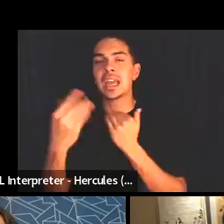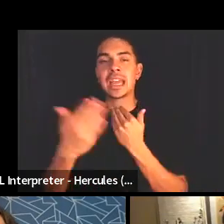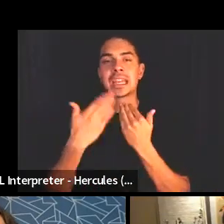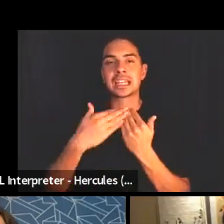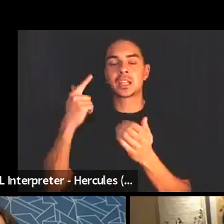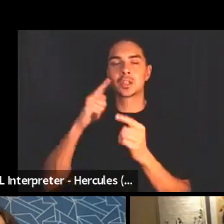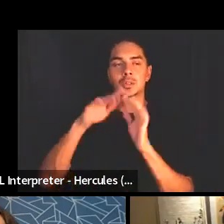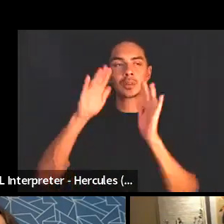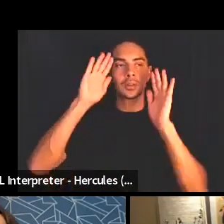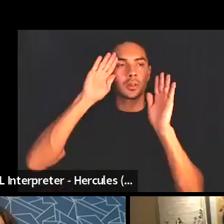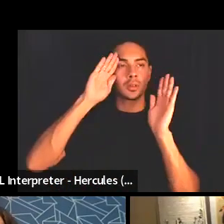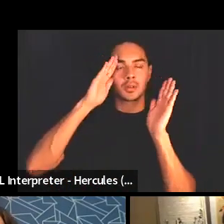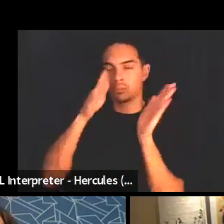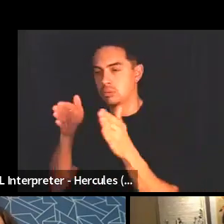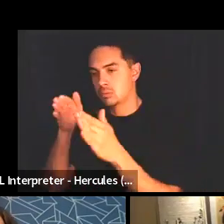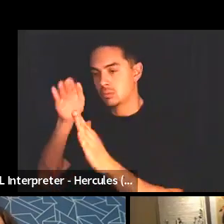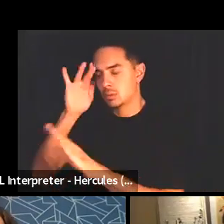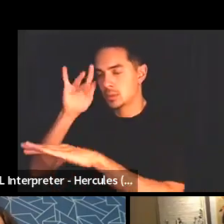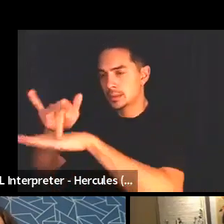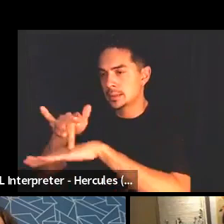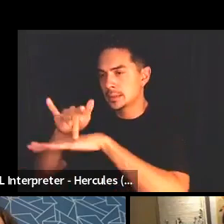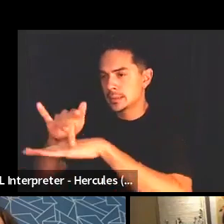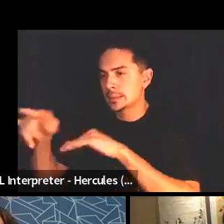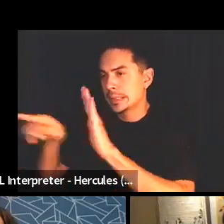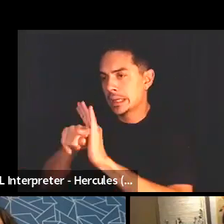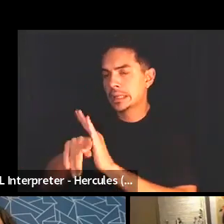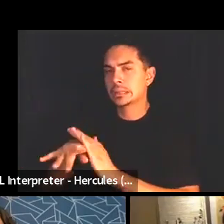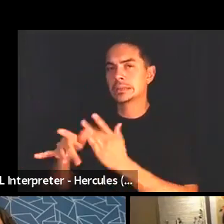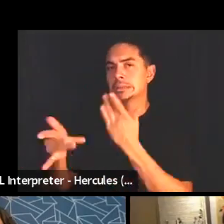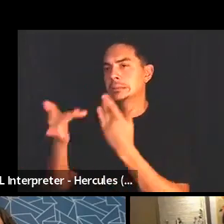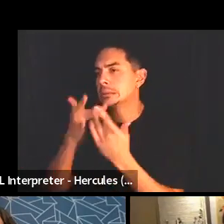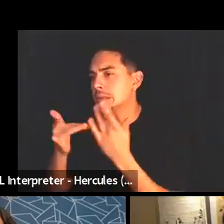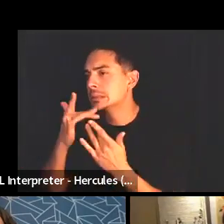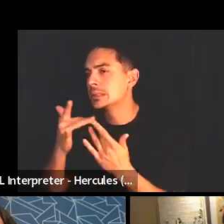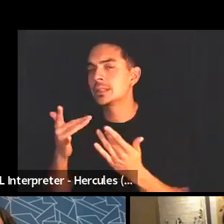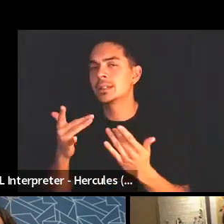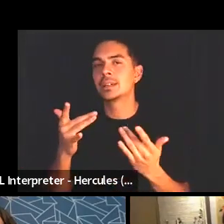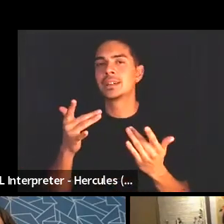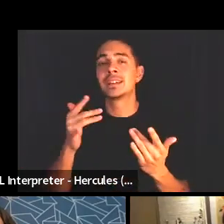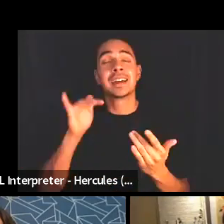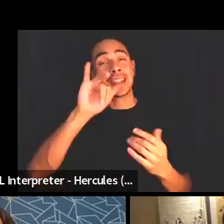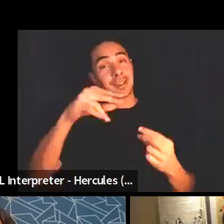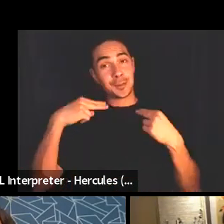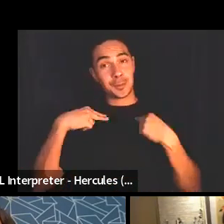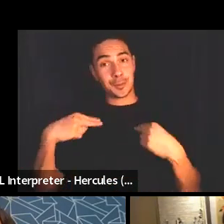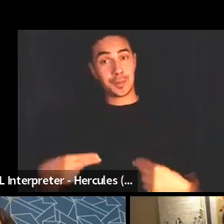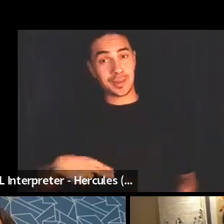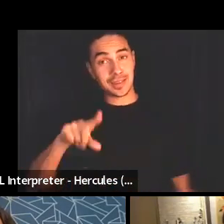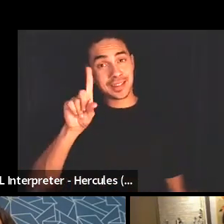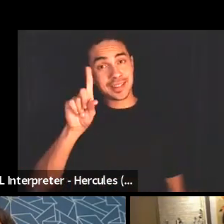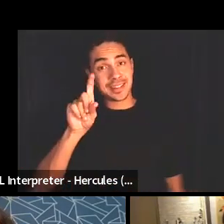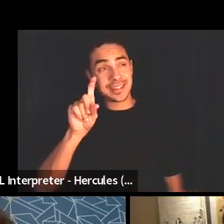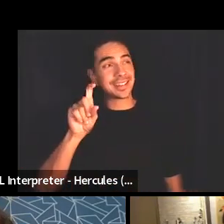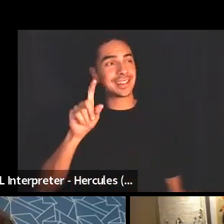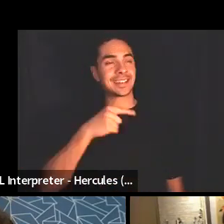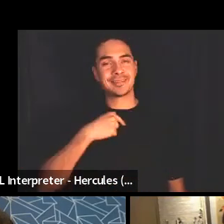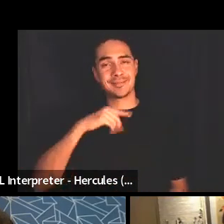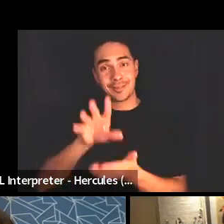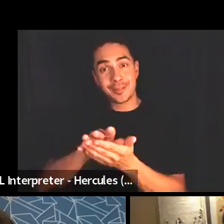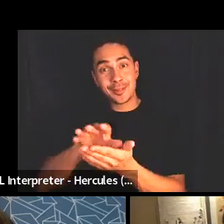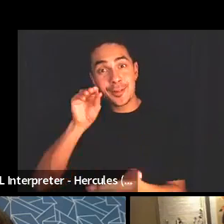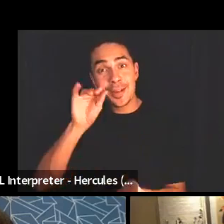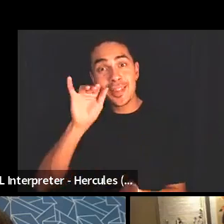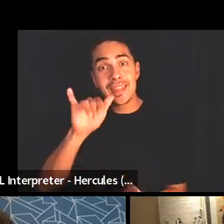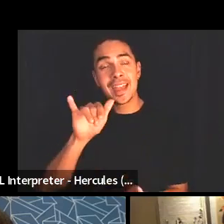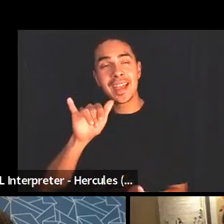find the less than, right? Like, I don't know if that's a human trait or if it's, you know, we just learned it through all the